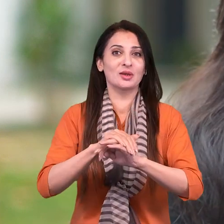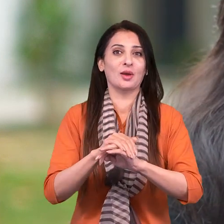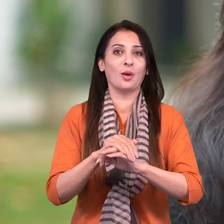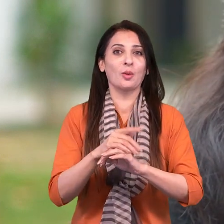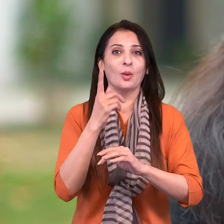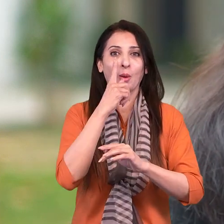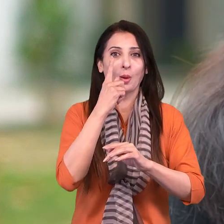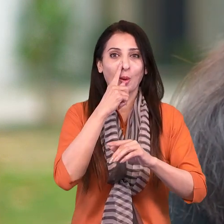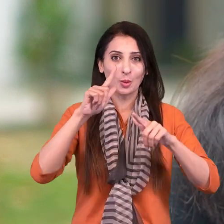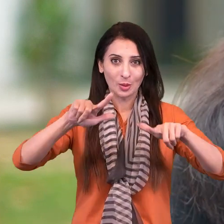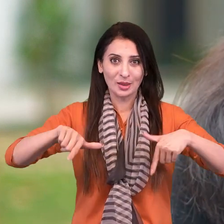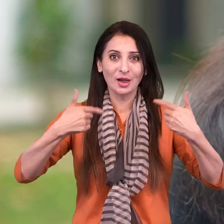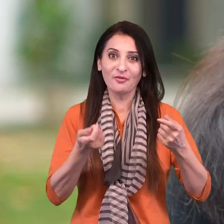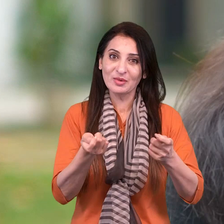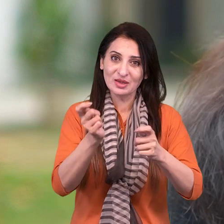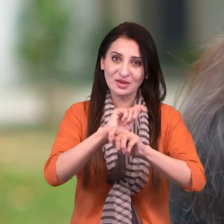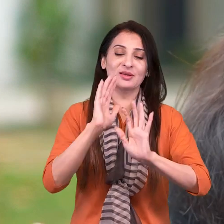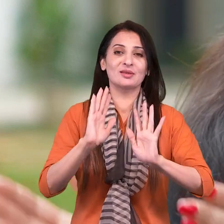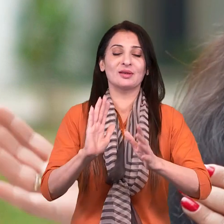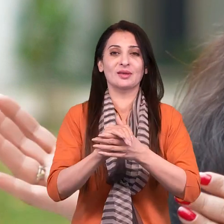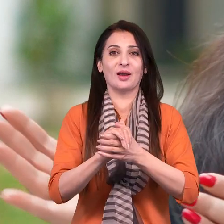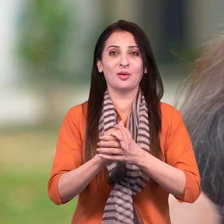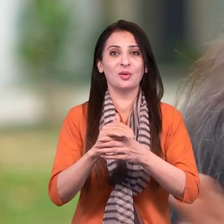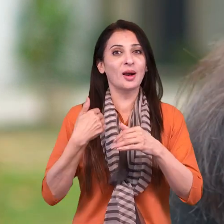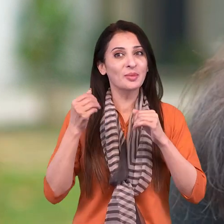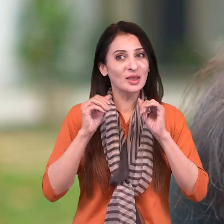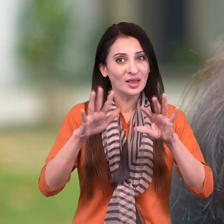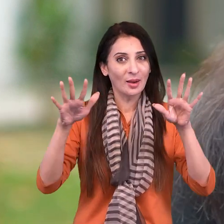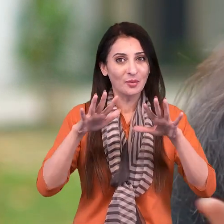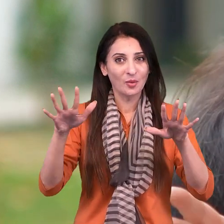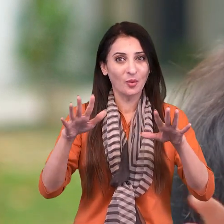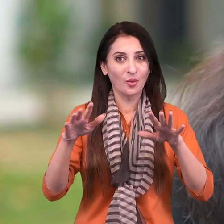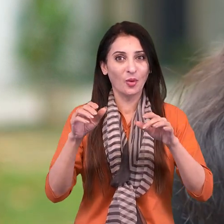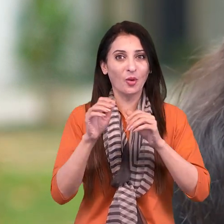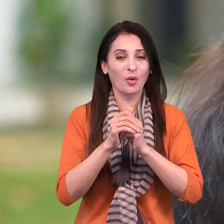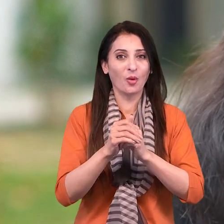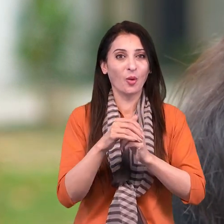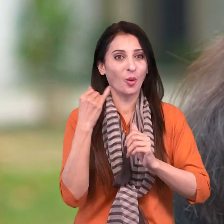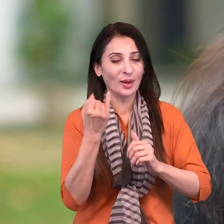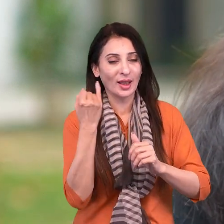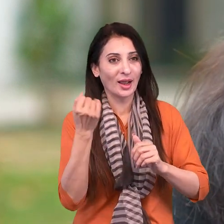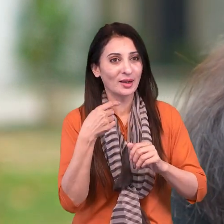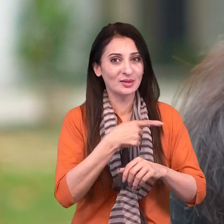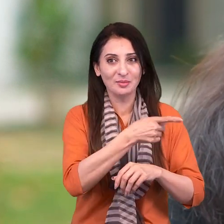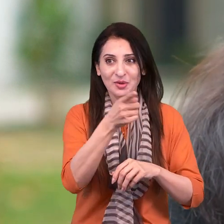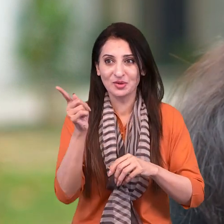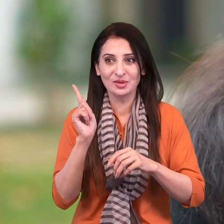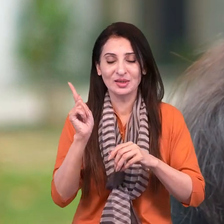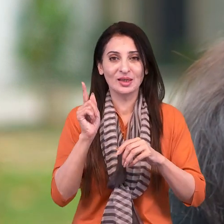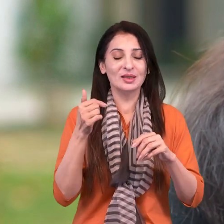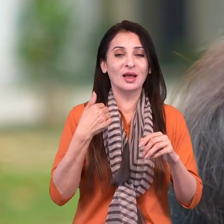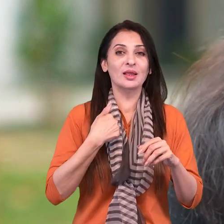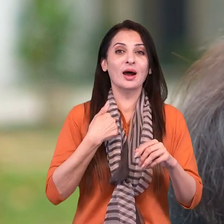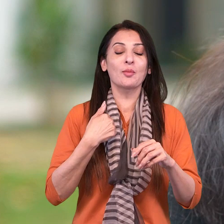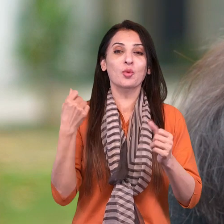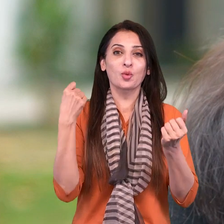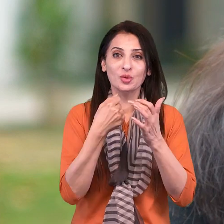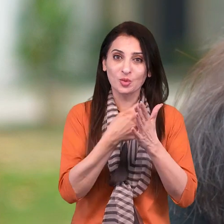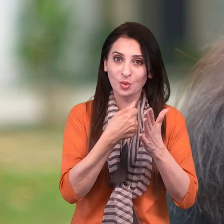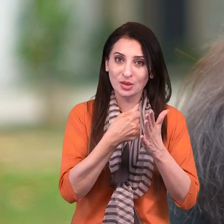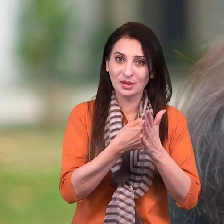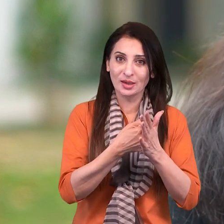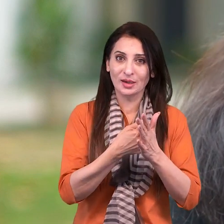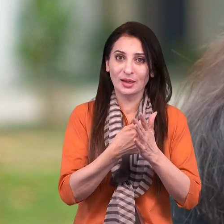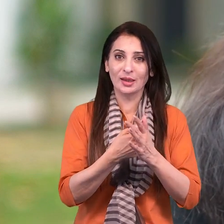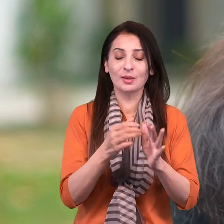think of themselves. So we've been, through our campaigns and through the exhibitions that we've been having, we've been trying our best